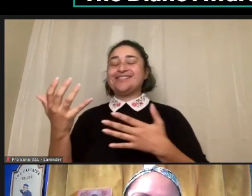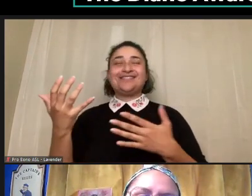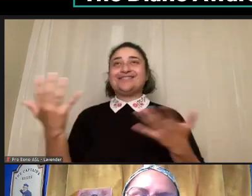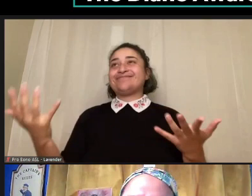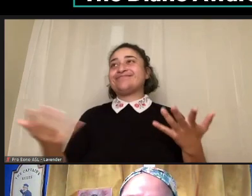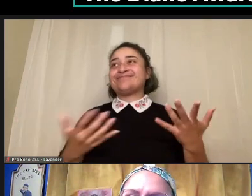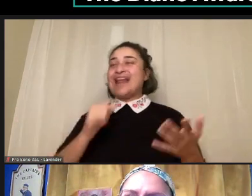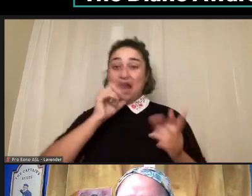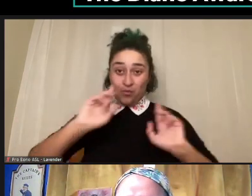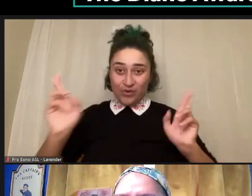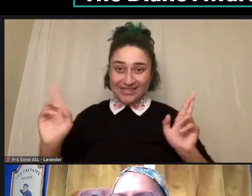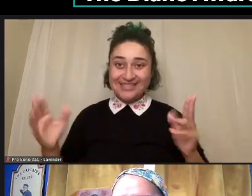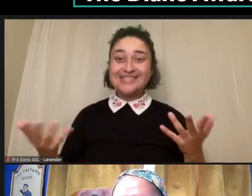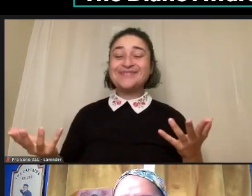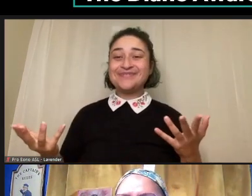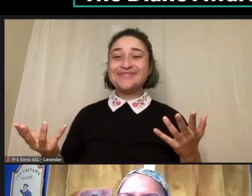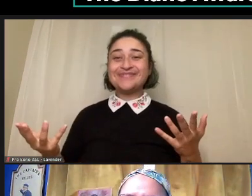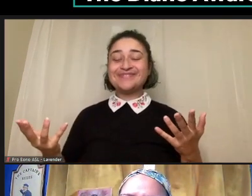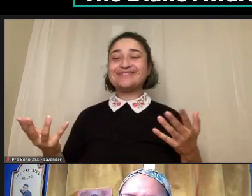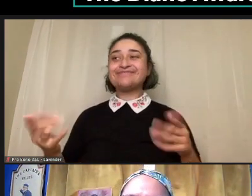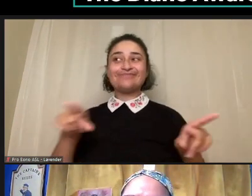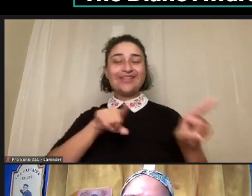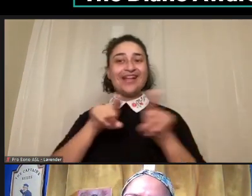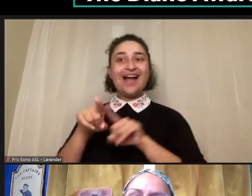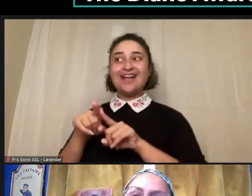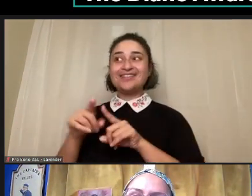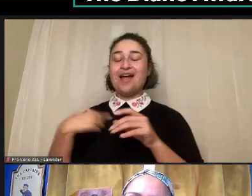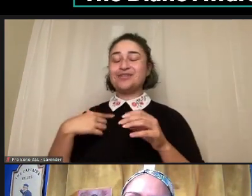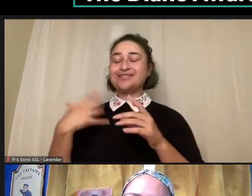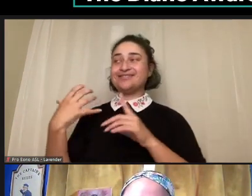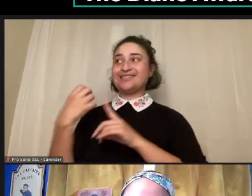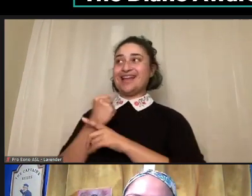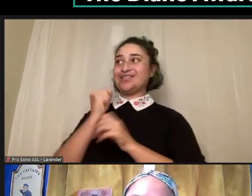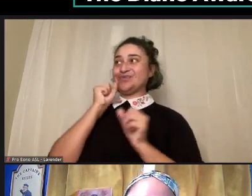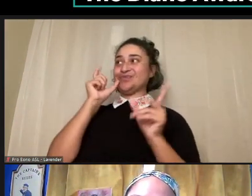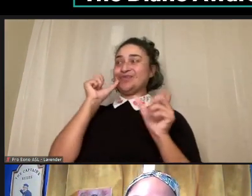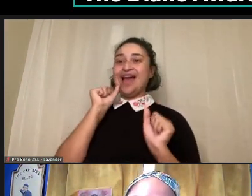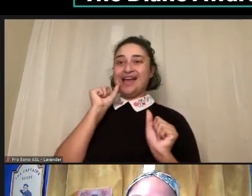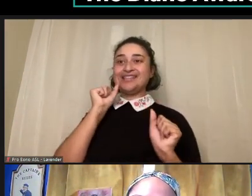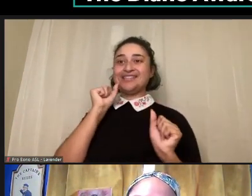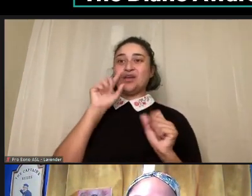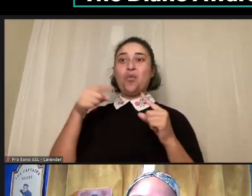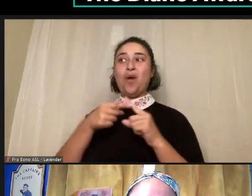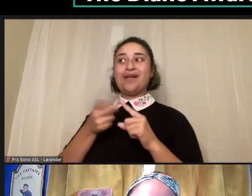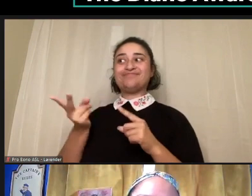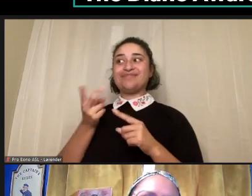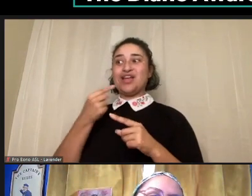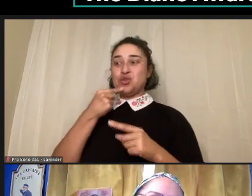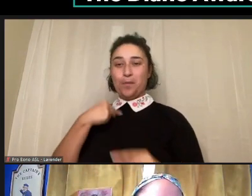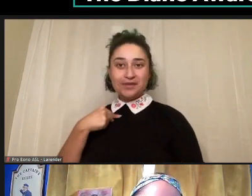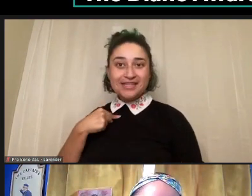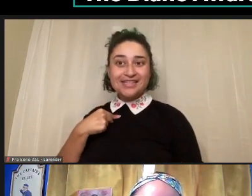ready. Also caught by surprise. And when Jacqueline and Chantal told me, definitely